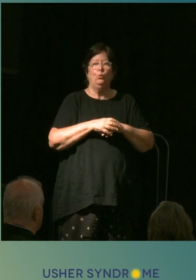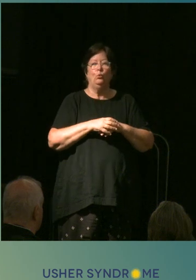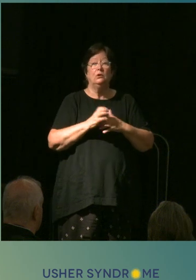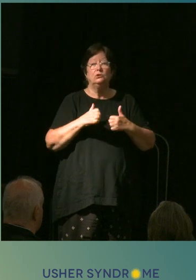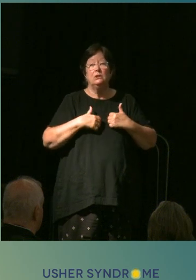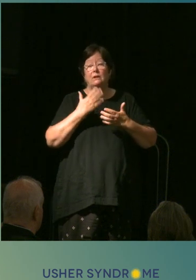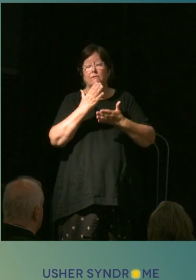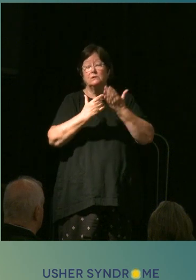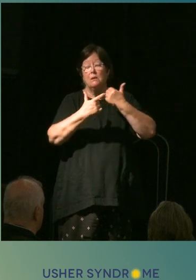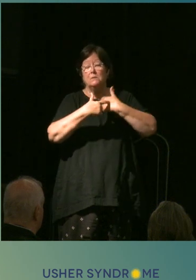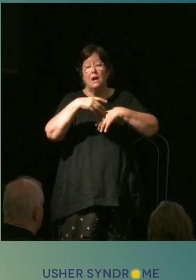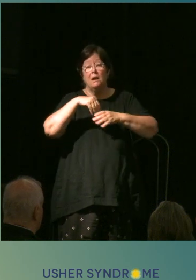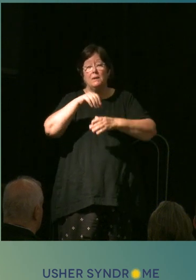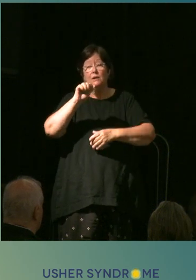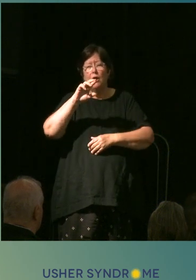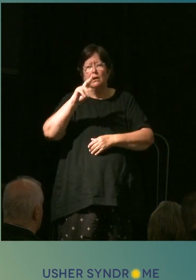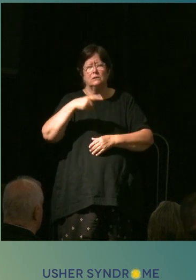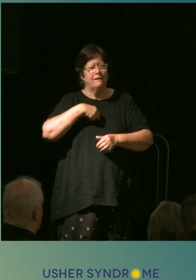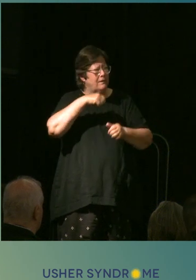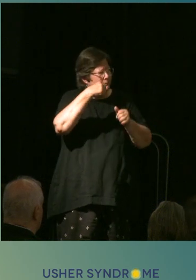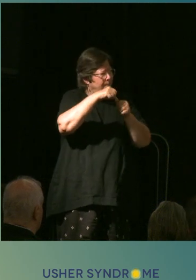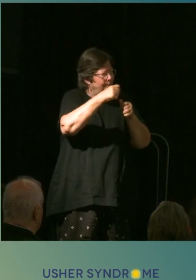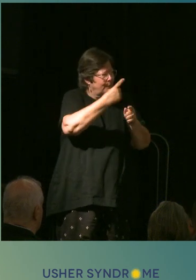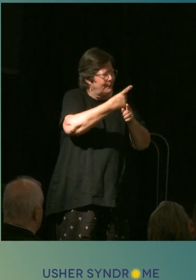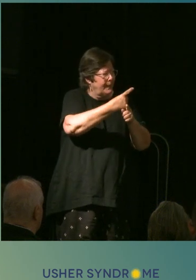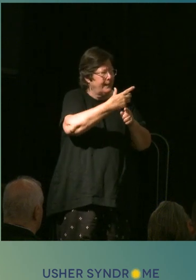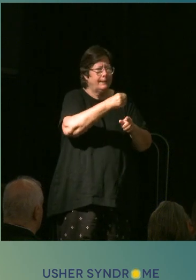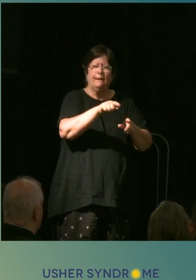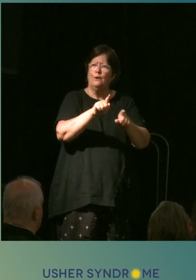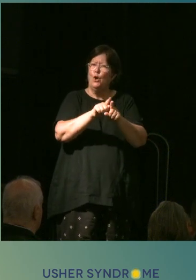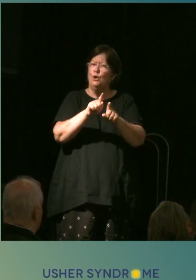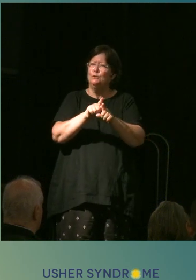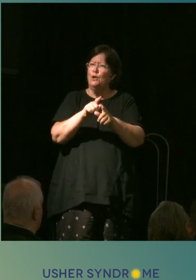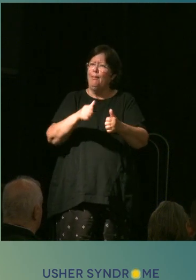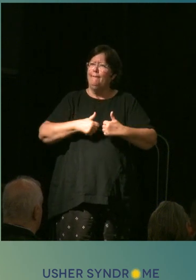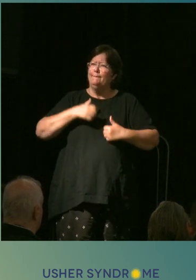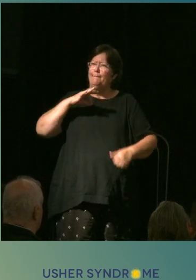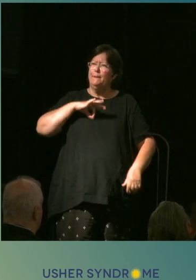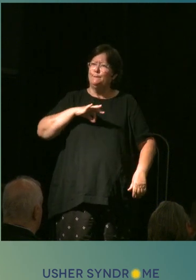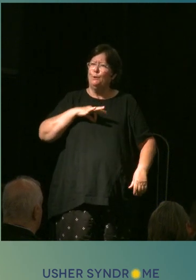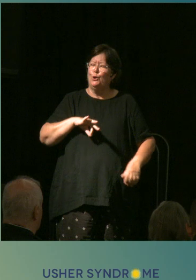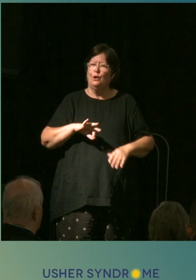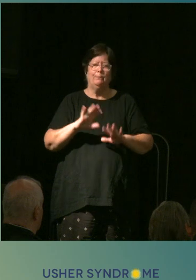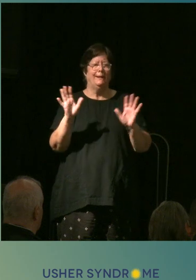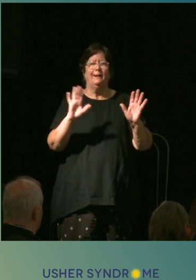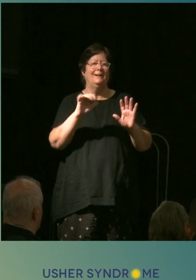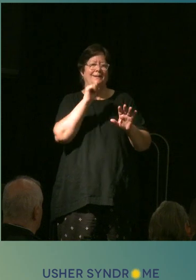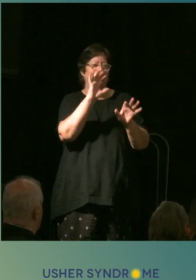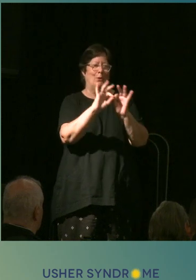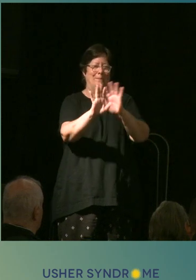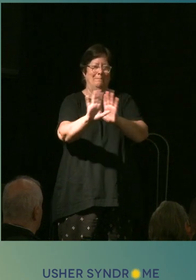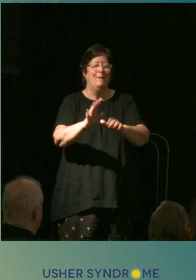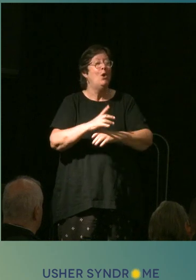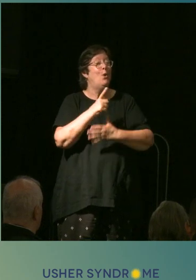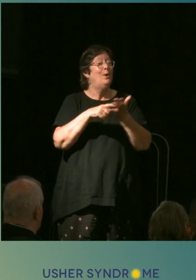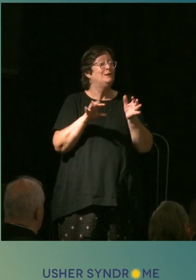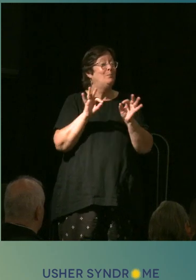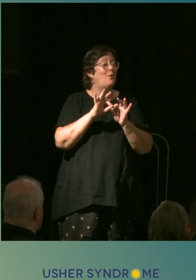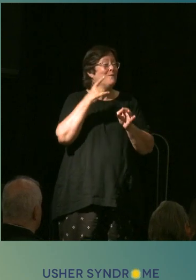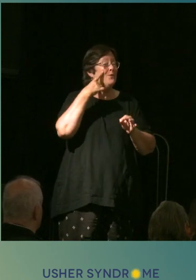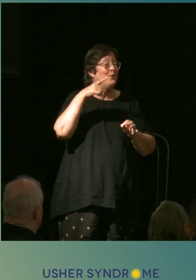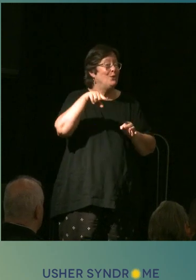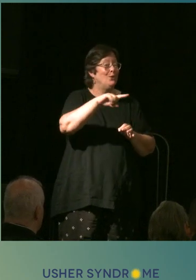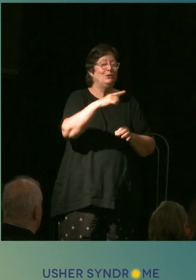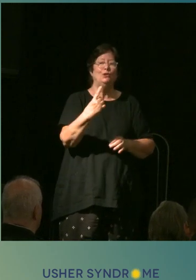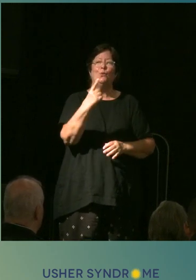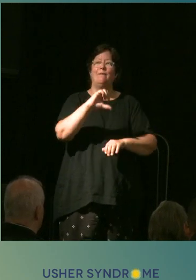while in Arkansas, which I remember, and also in Pittsburgh. But none of that really matters. What really matters to you is that she was